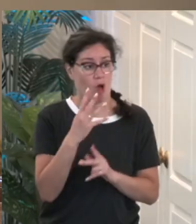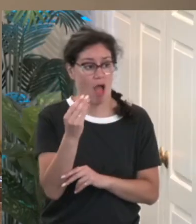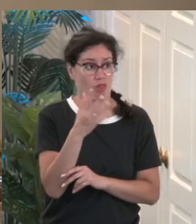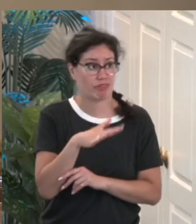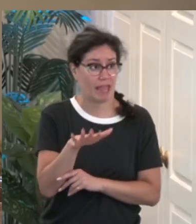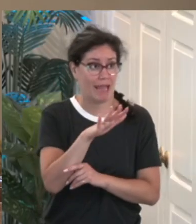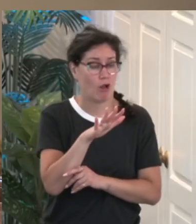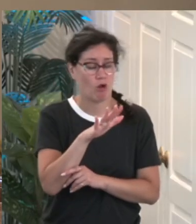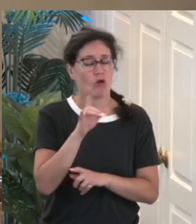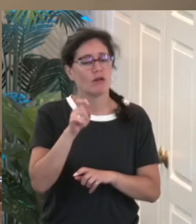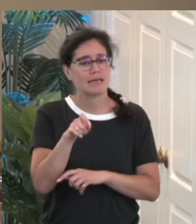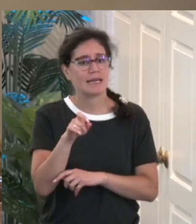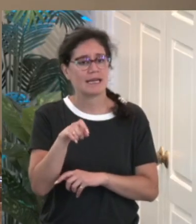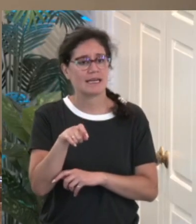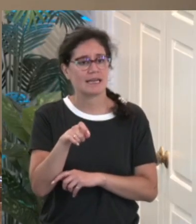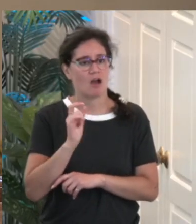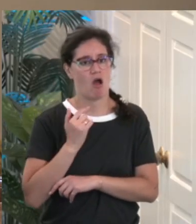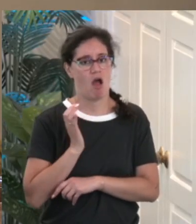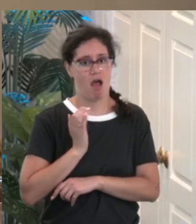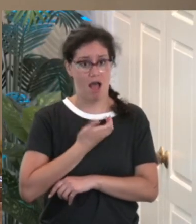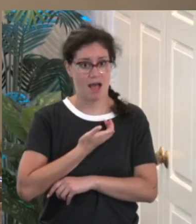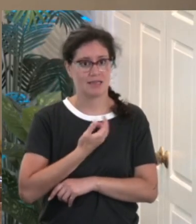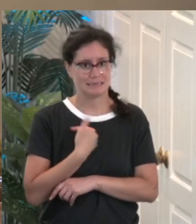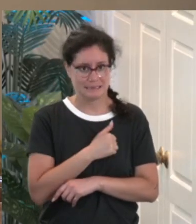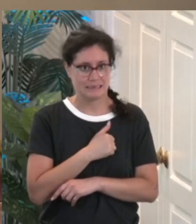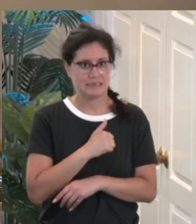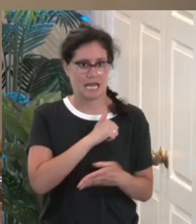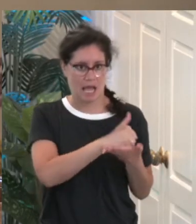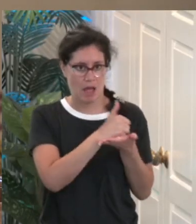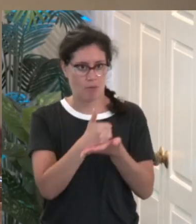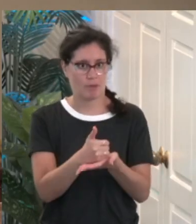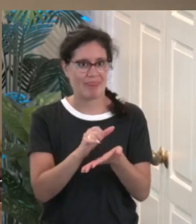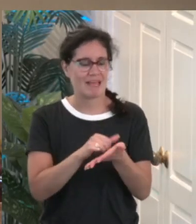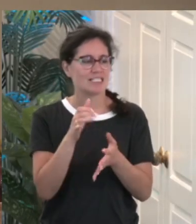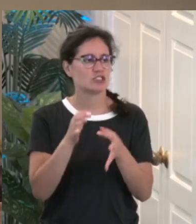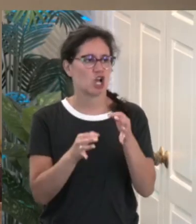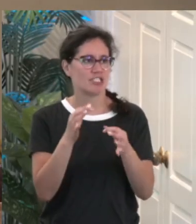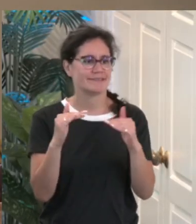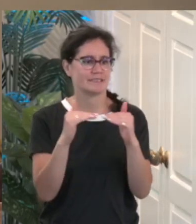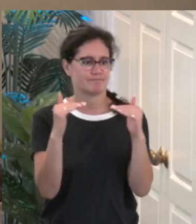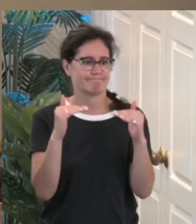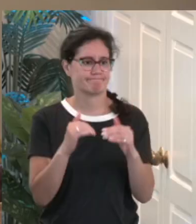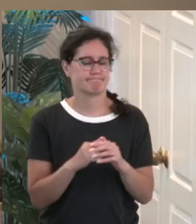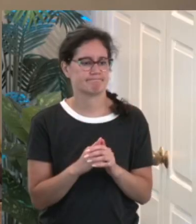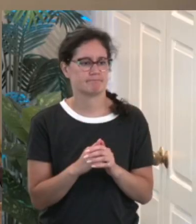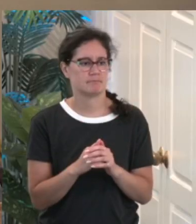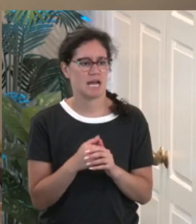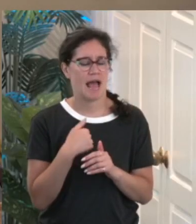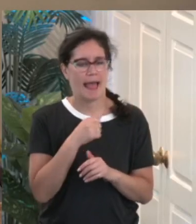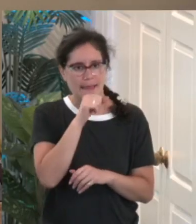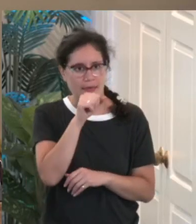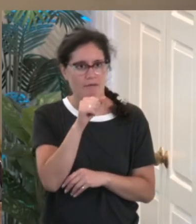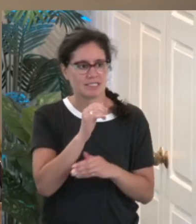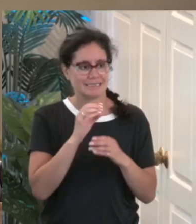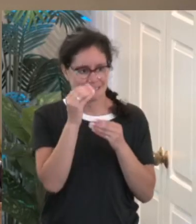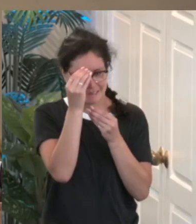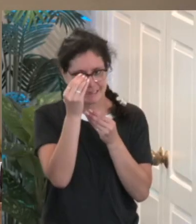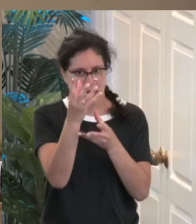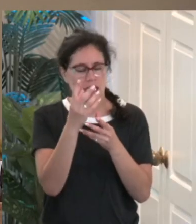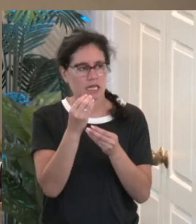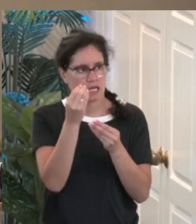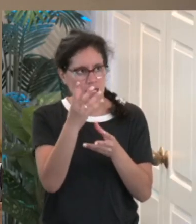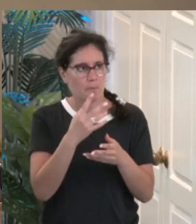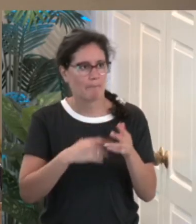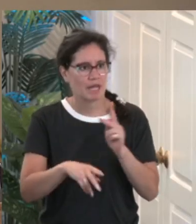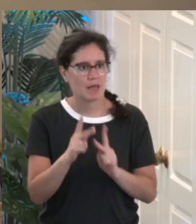need us to help them. That's justice. I love the fact, and I go around and tell people what you do here